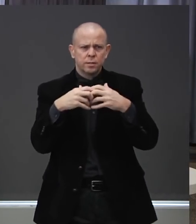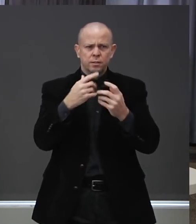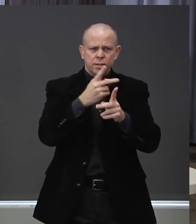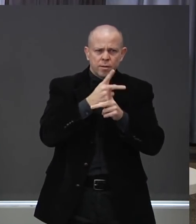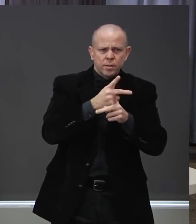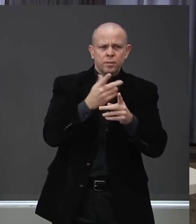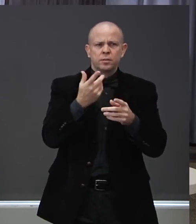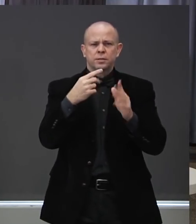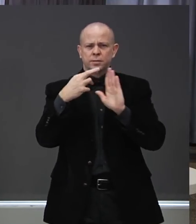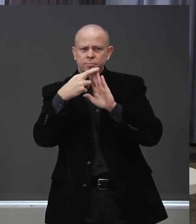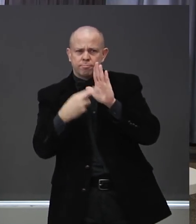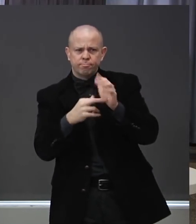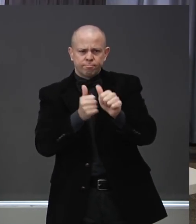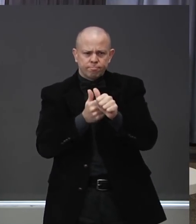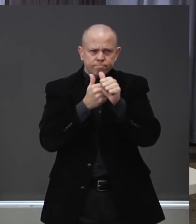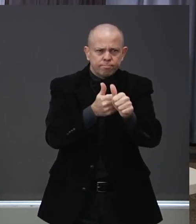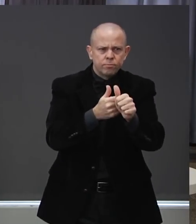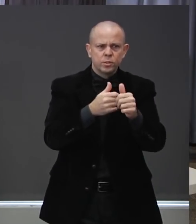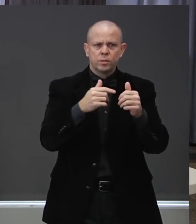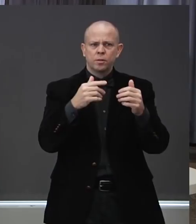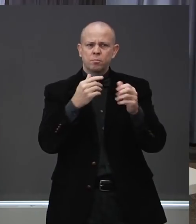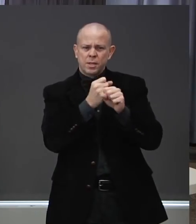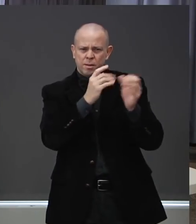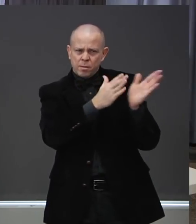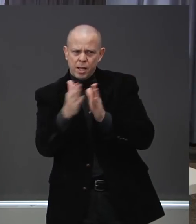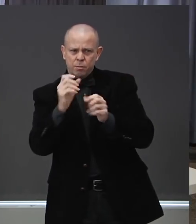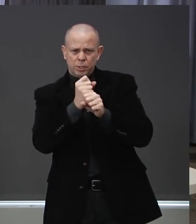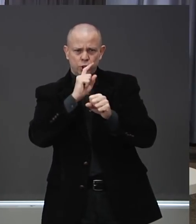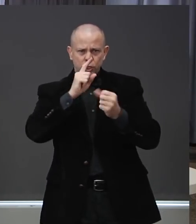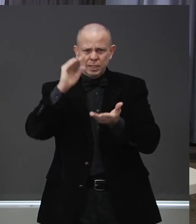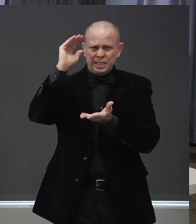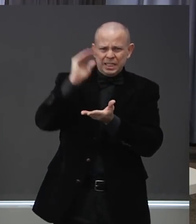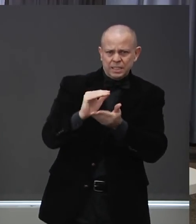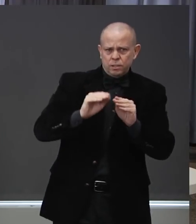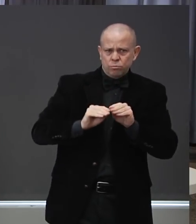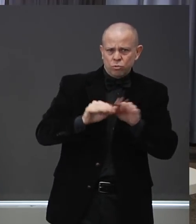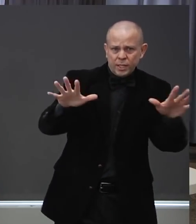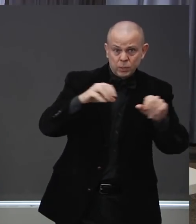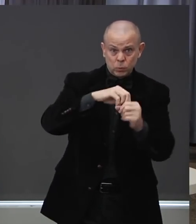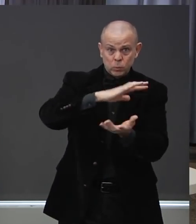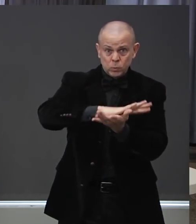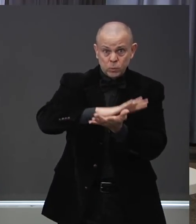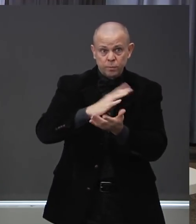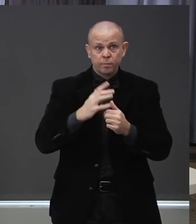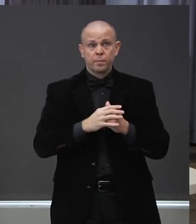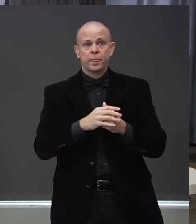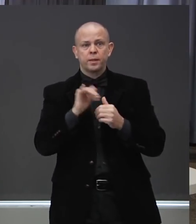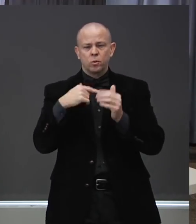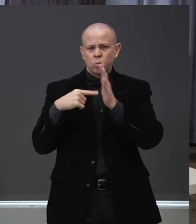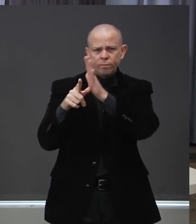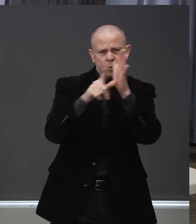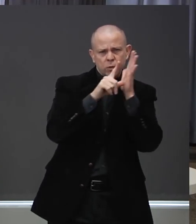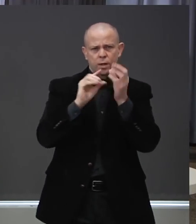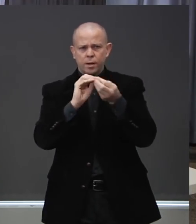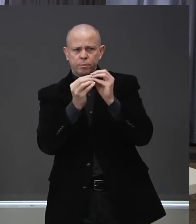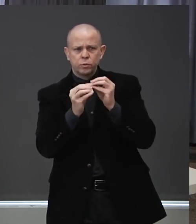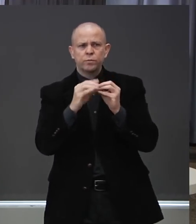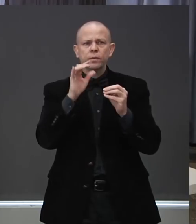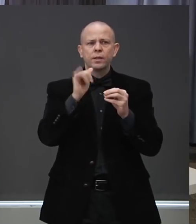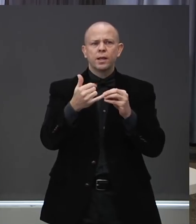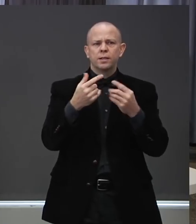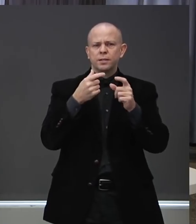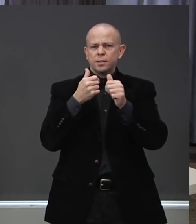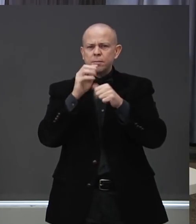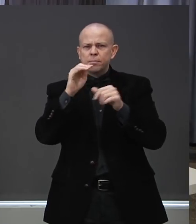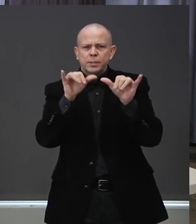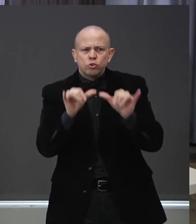and minimize transmission in schools. And we've also developed these metrics and updated these metrics to